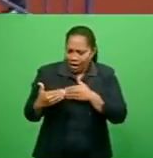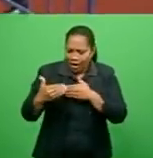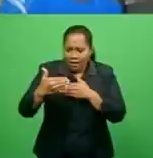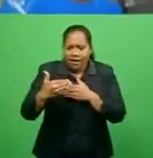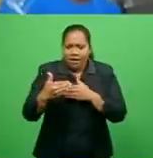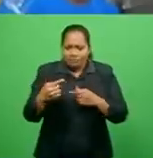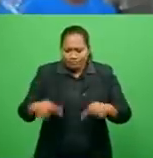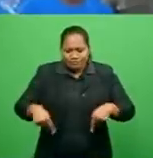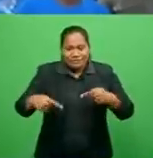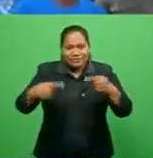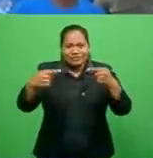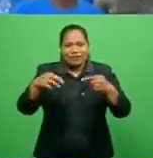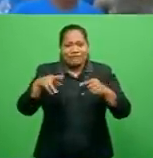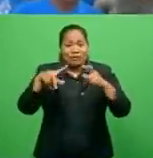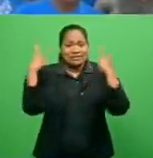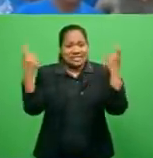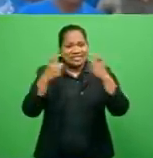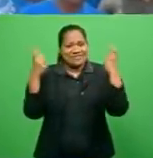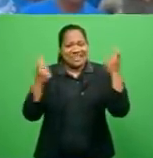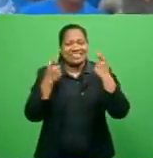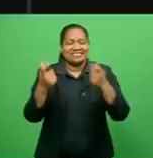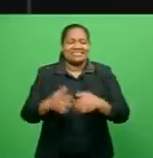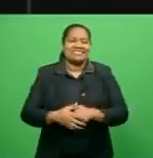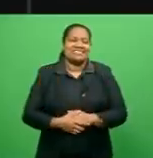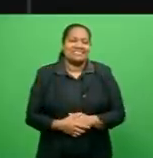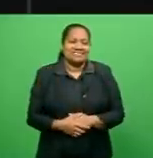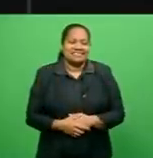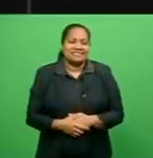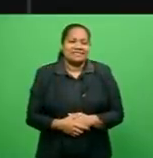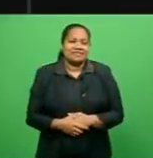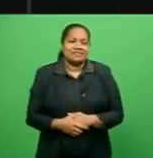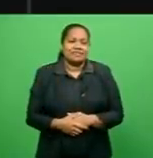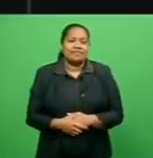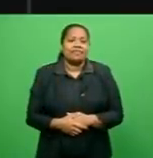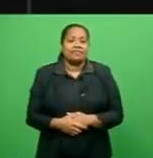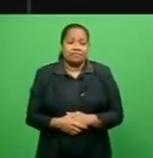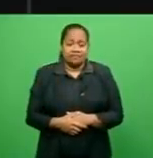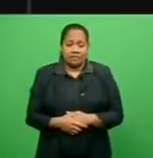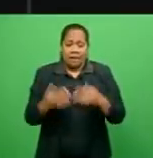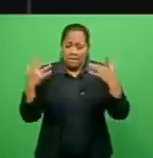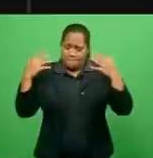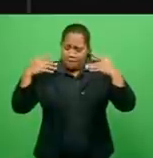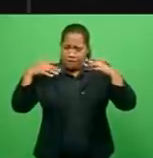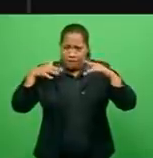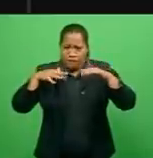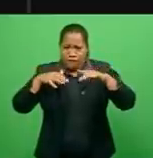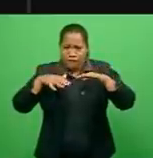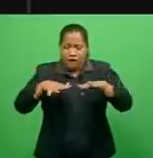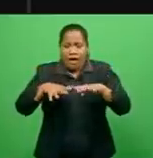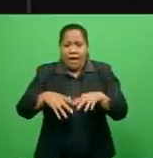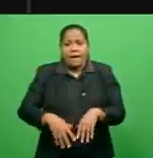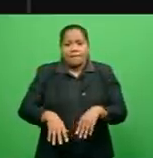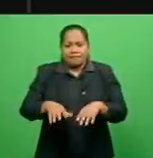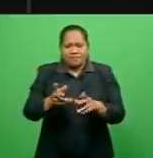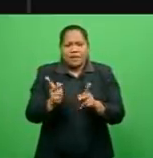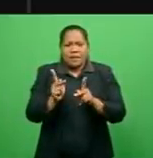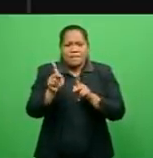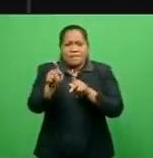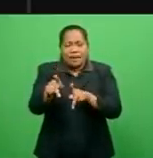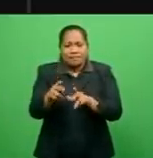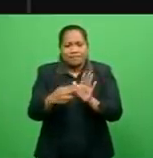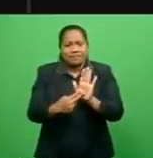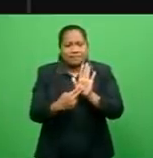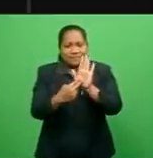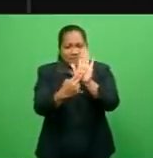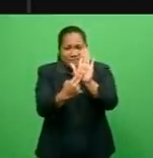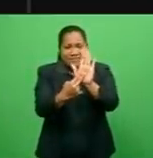celebrations. Felipe Naikaso, FBC News. A large crowd gathered at Prince Charles Park in Nadi yesterday to celebrate Fiji's